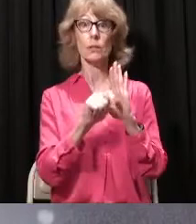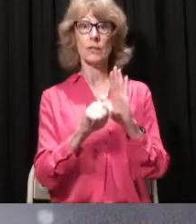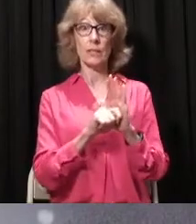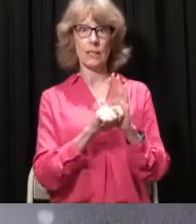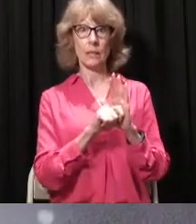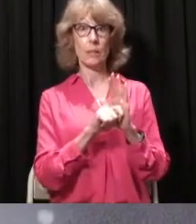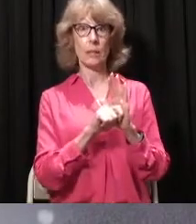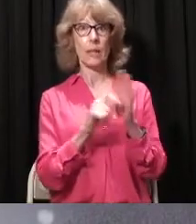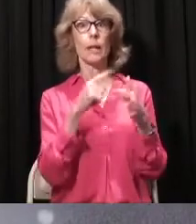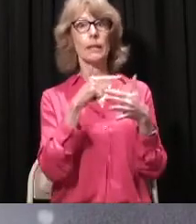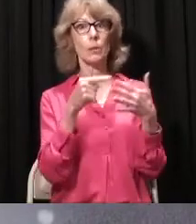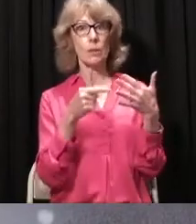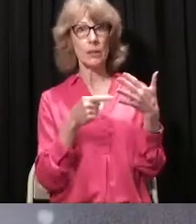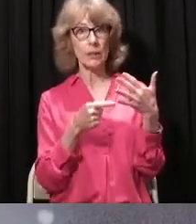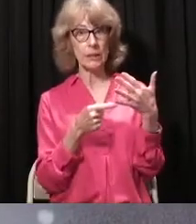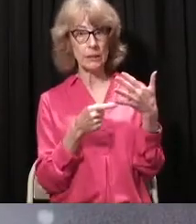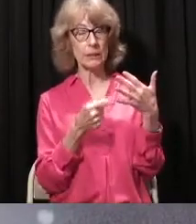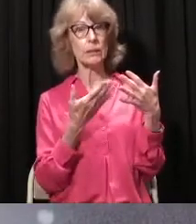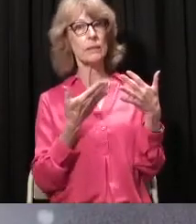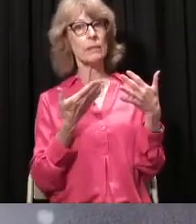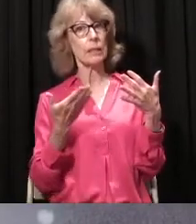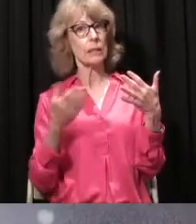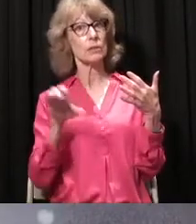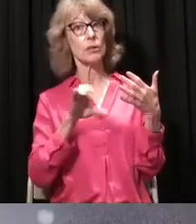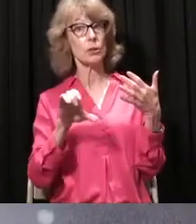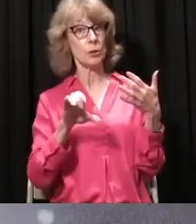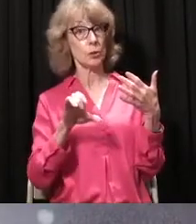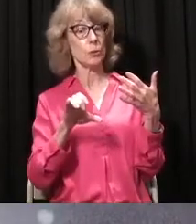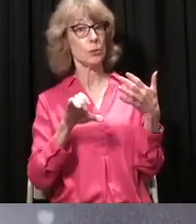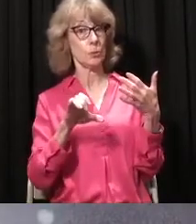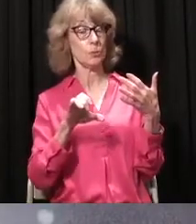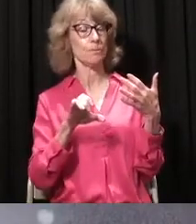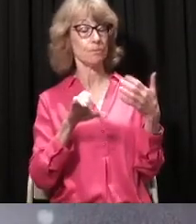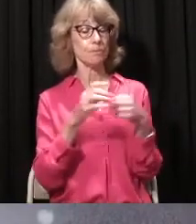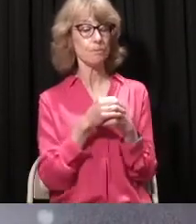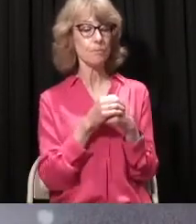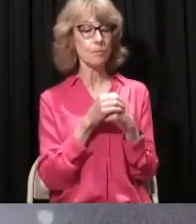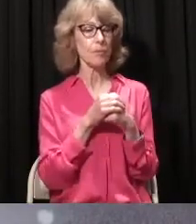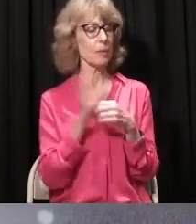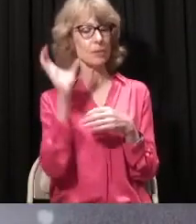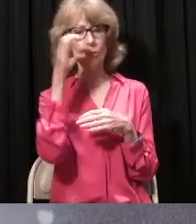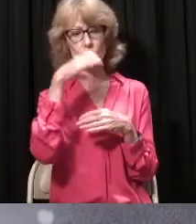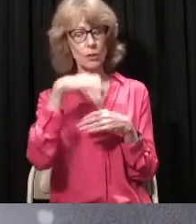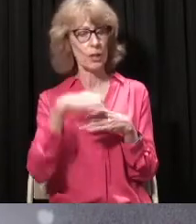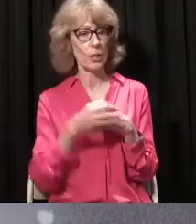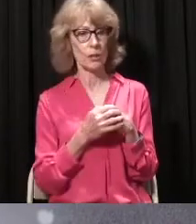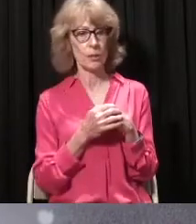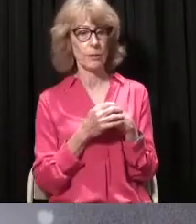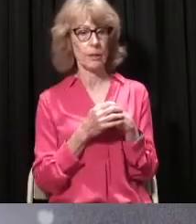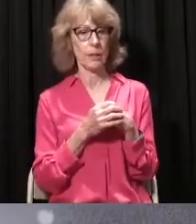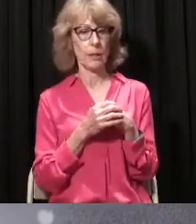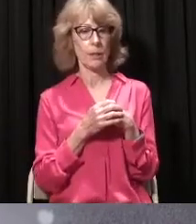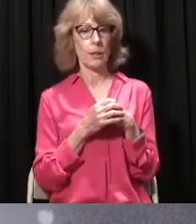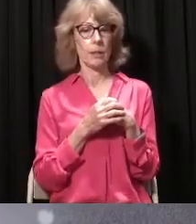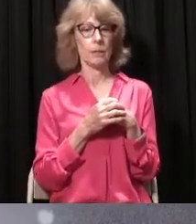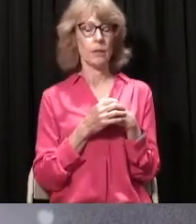of protocols to go through so that they could re-enter society. And it's a really strange list. It's all in